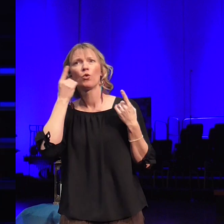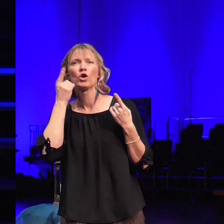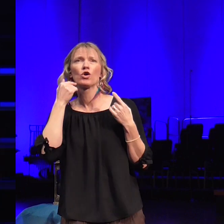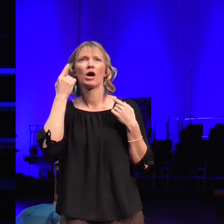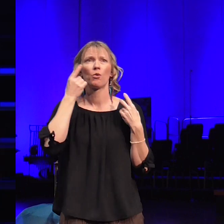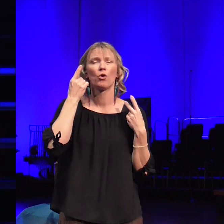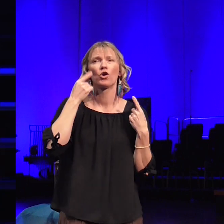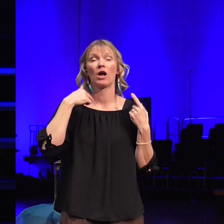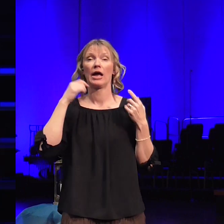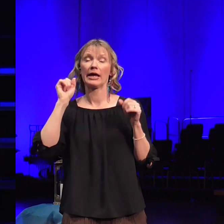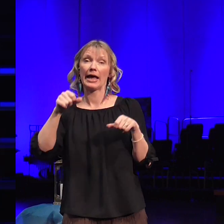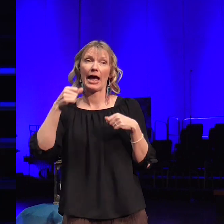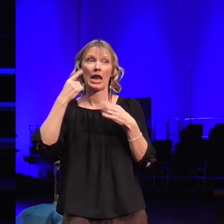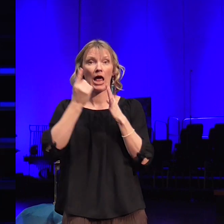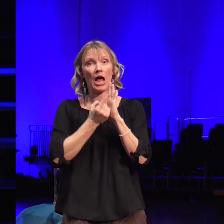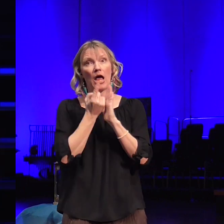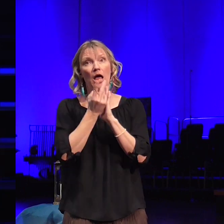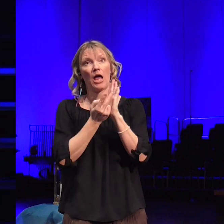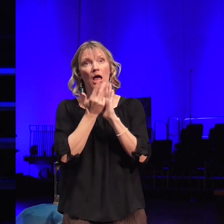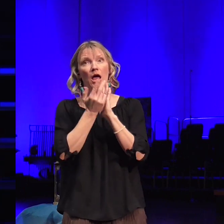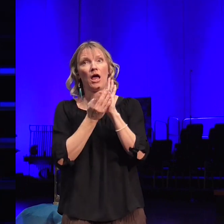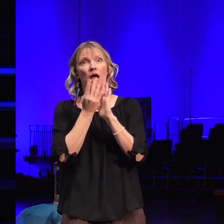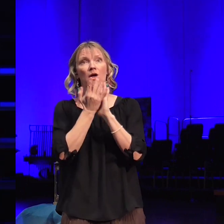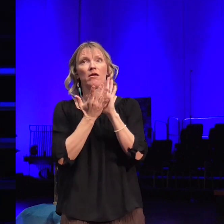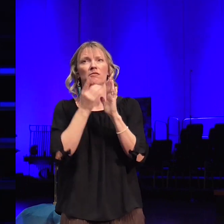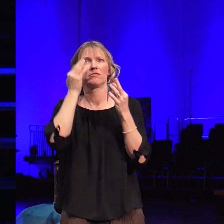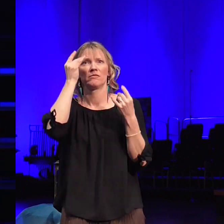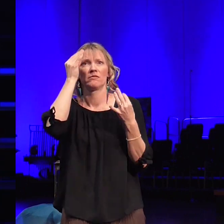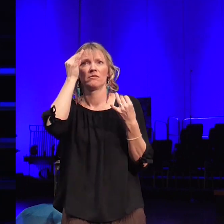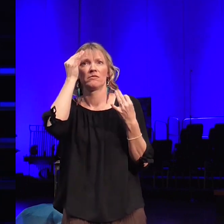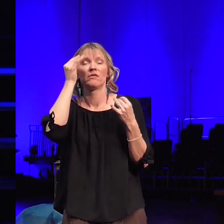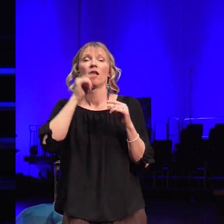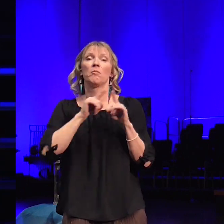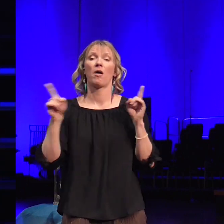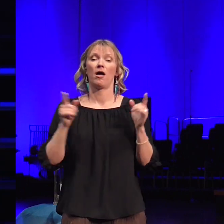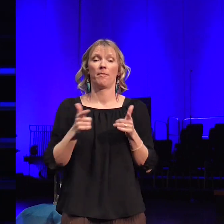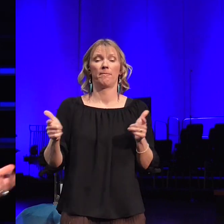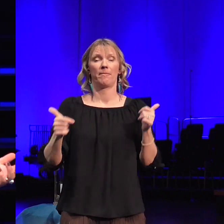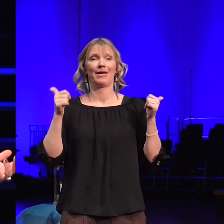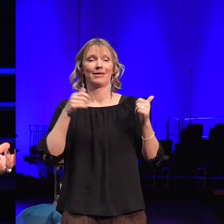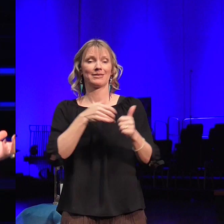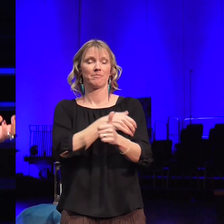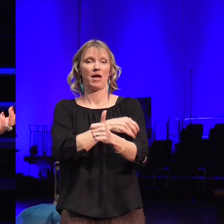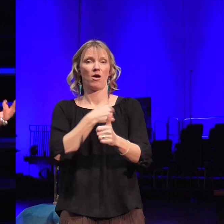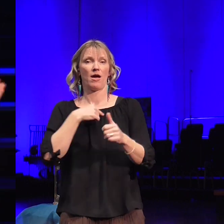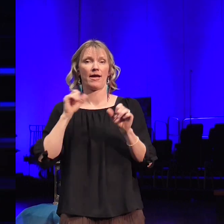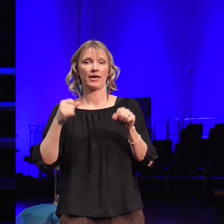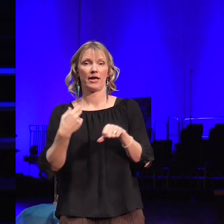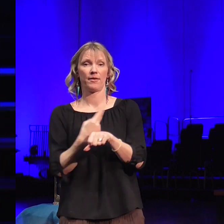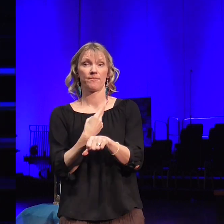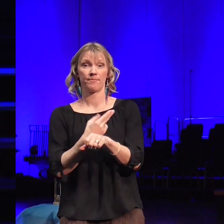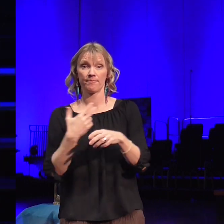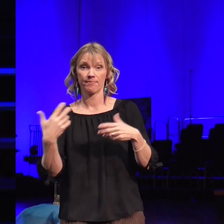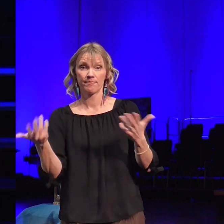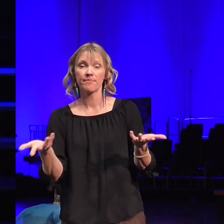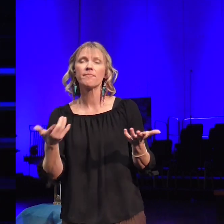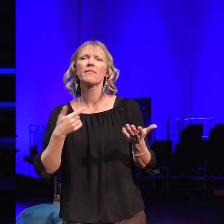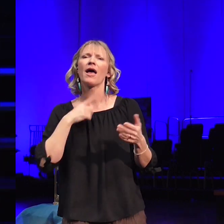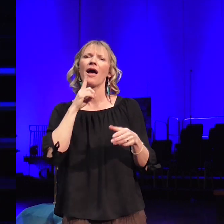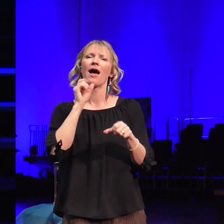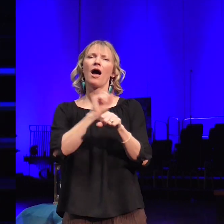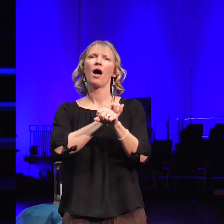can spend hours and hours mulling over that. But the greatest power that I can have is this